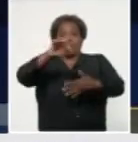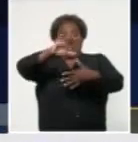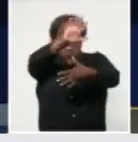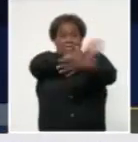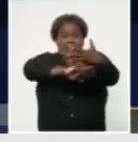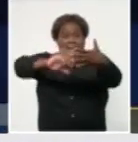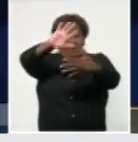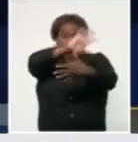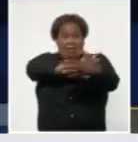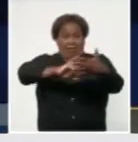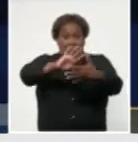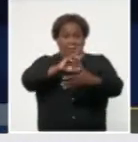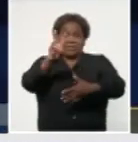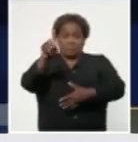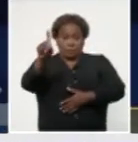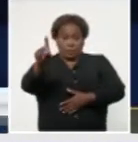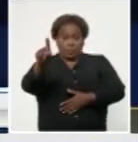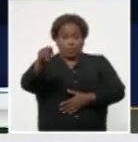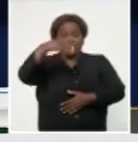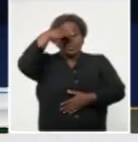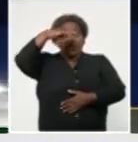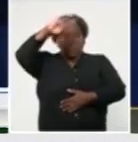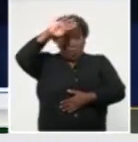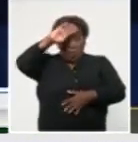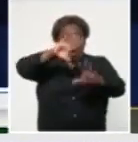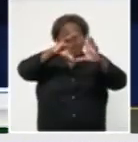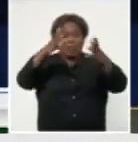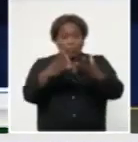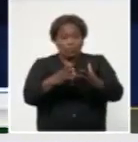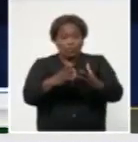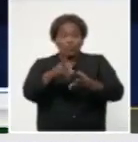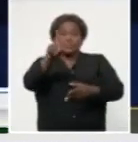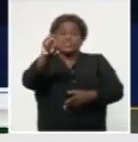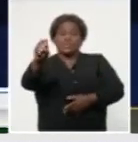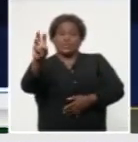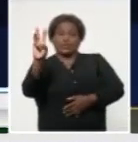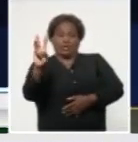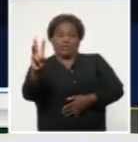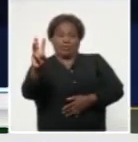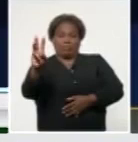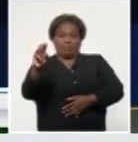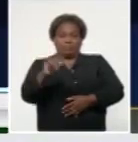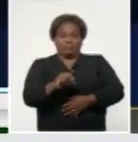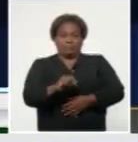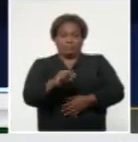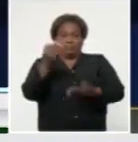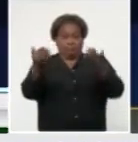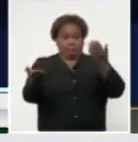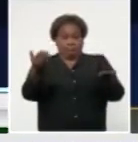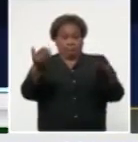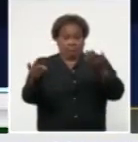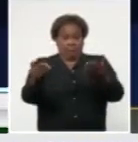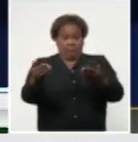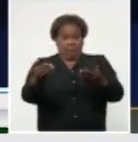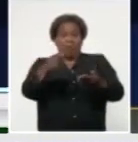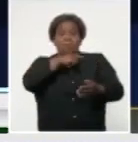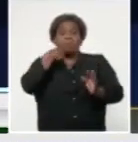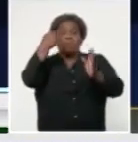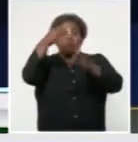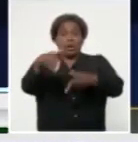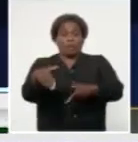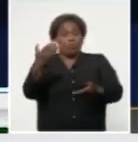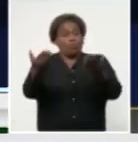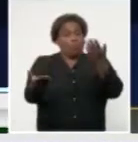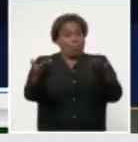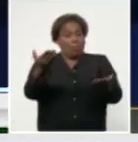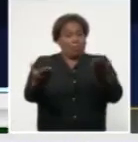different countries of the world and the region of the Americas. 5 patients were discharged yesterday. As you may notice, again, we cannot